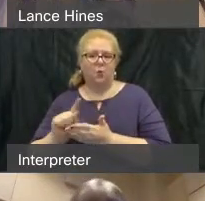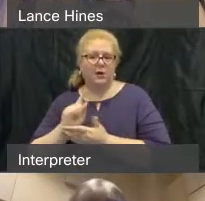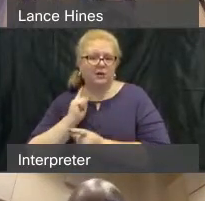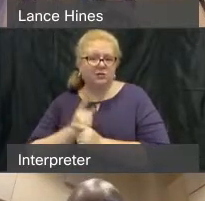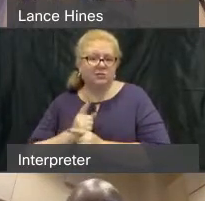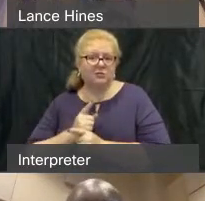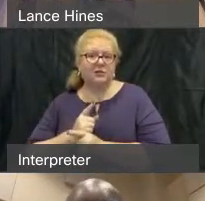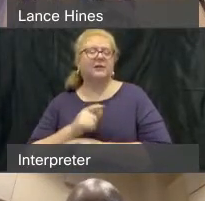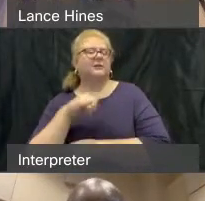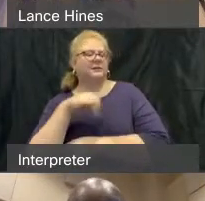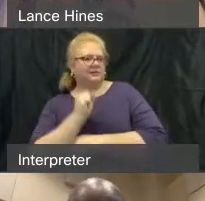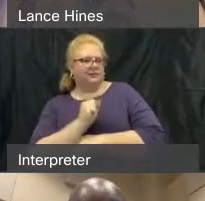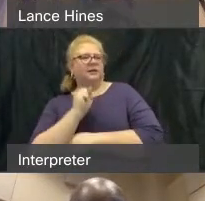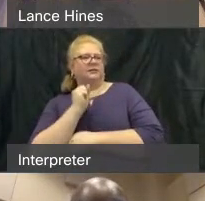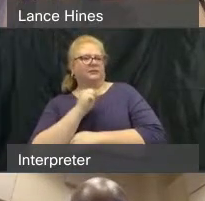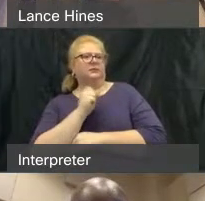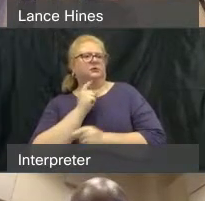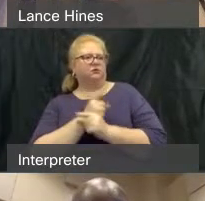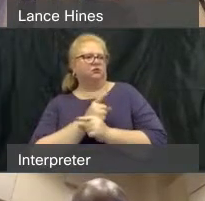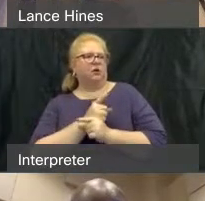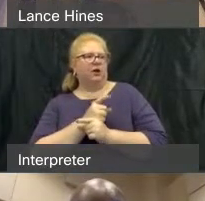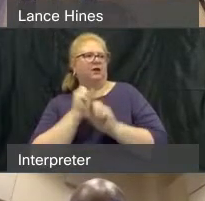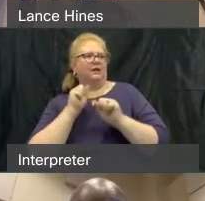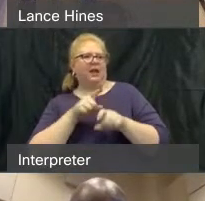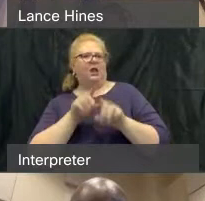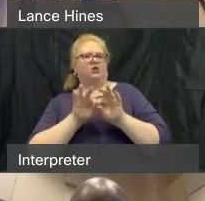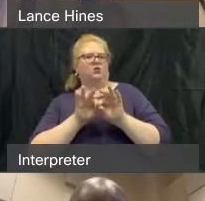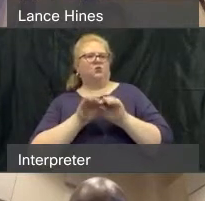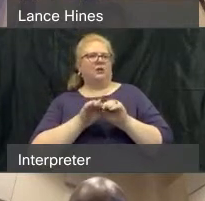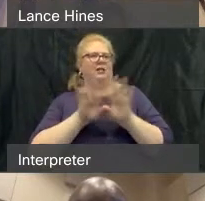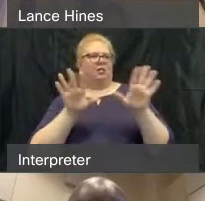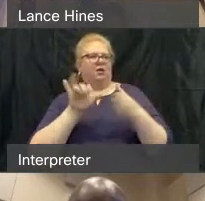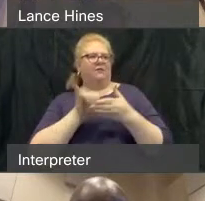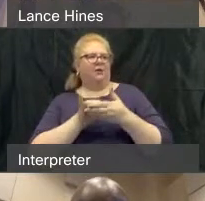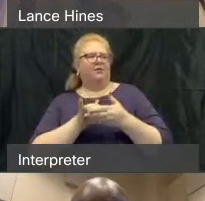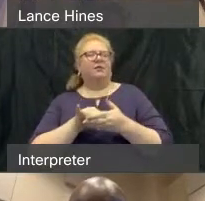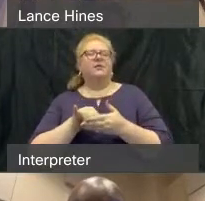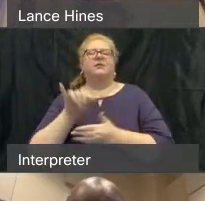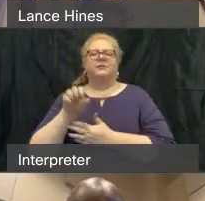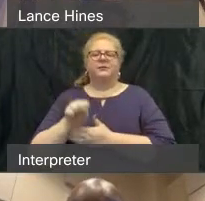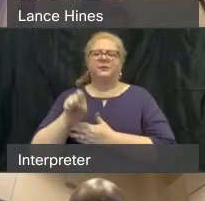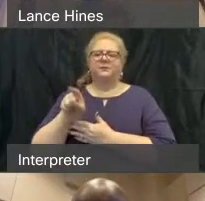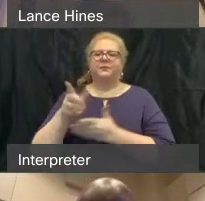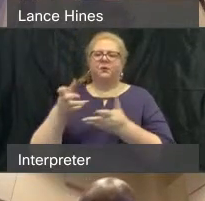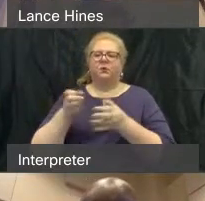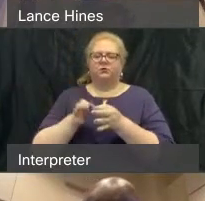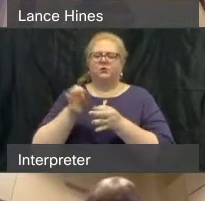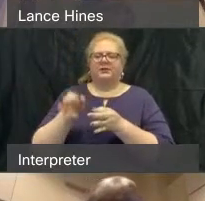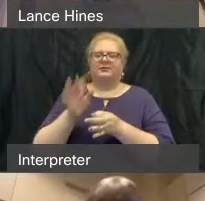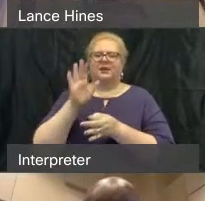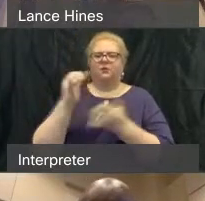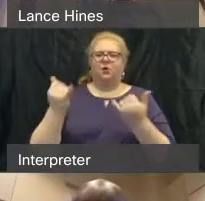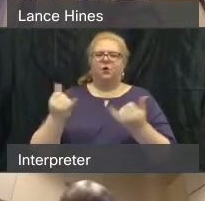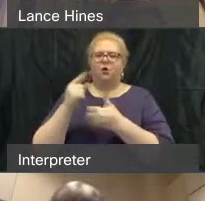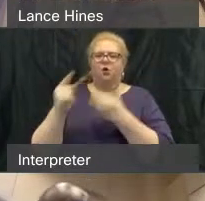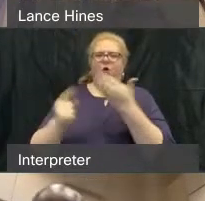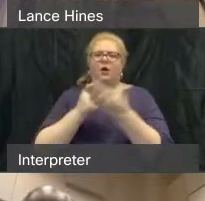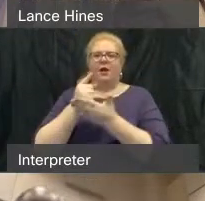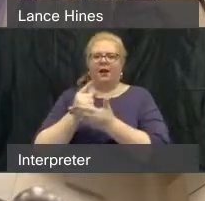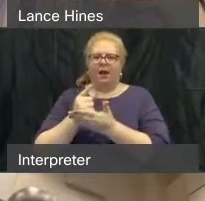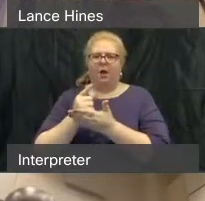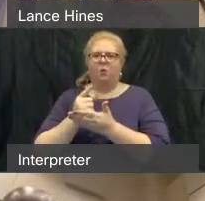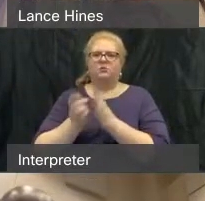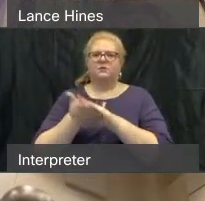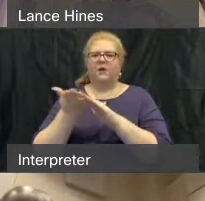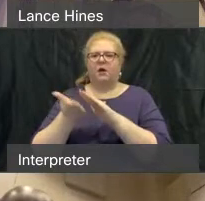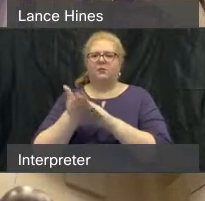Okay, it's existing operational. Please. Yeah, what they're proposing is just to extend their current hours of operation. There's no